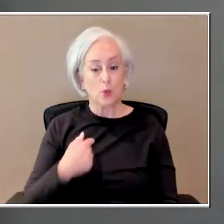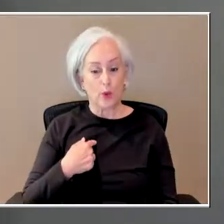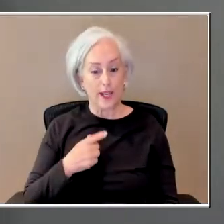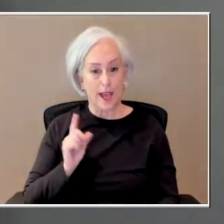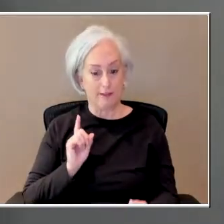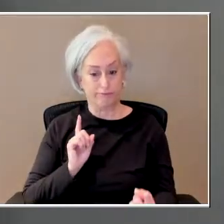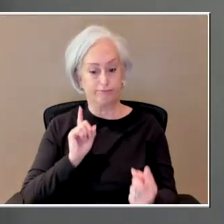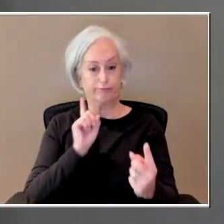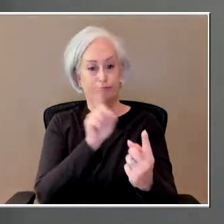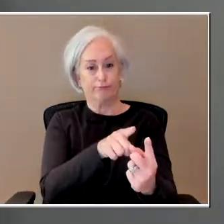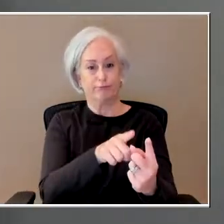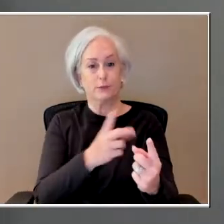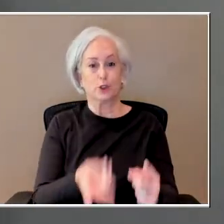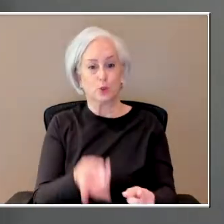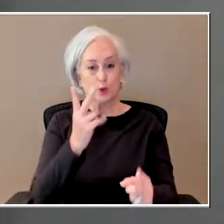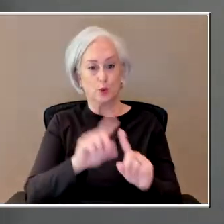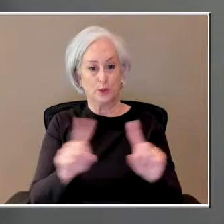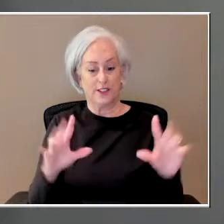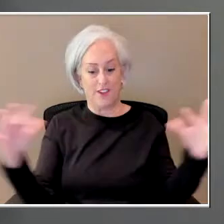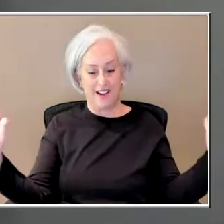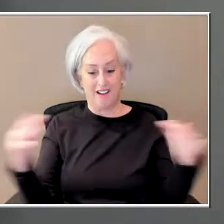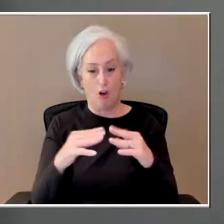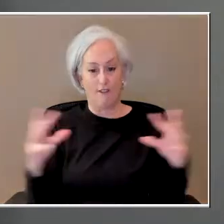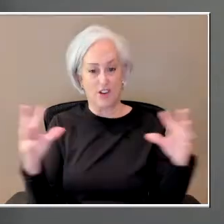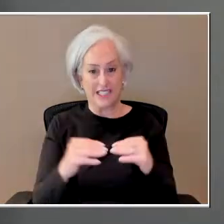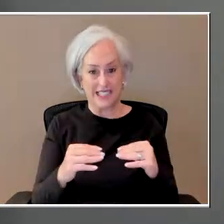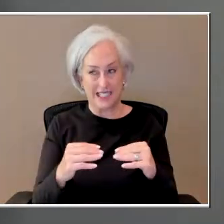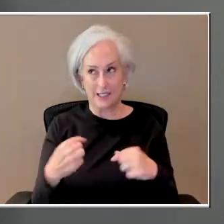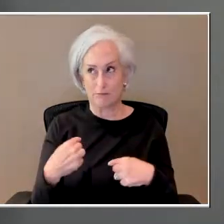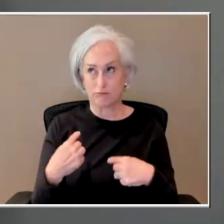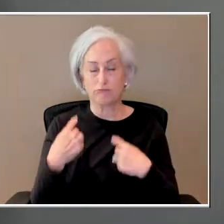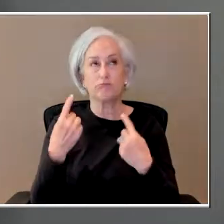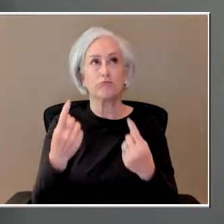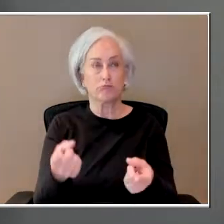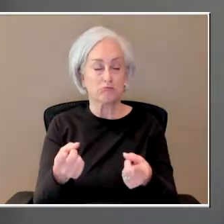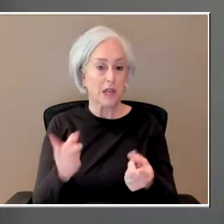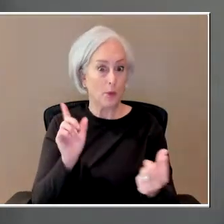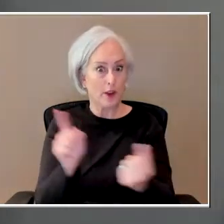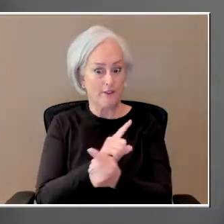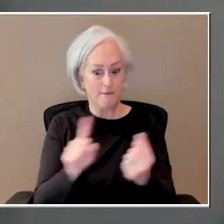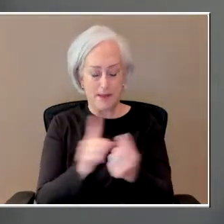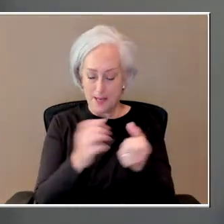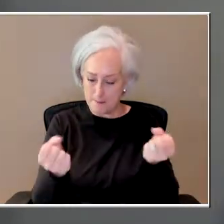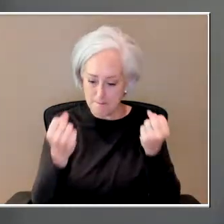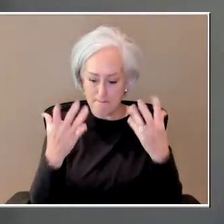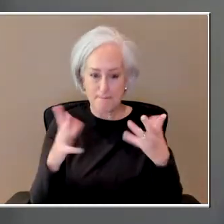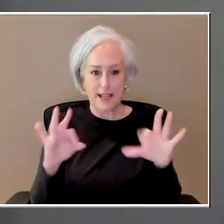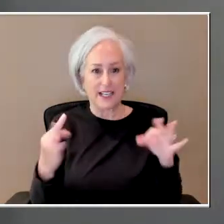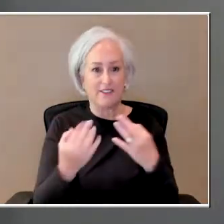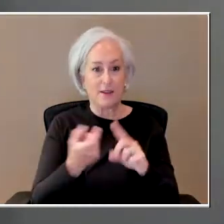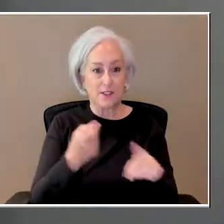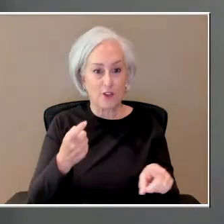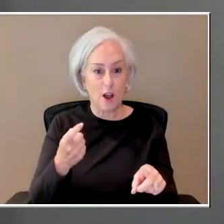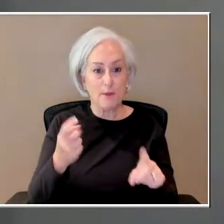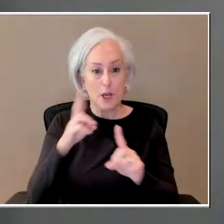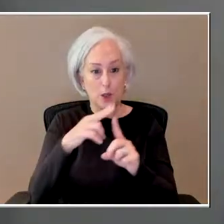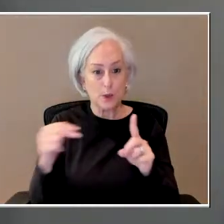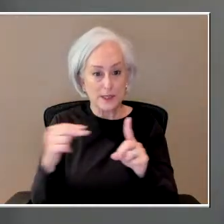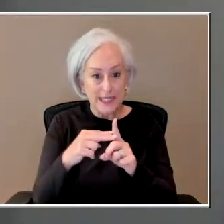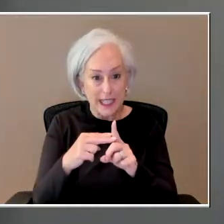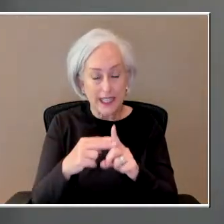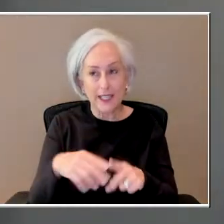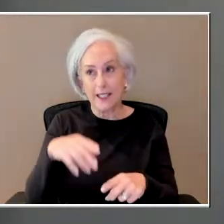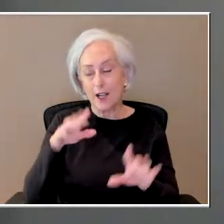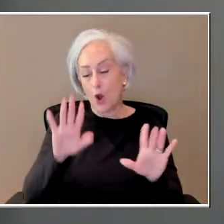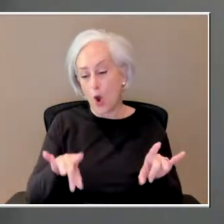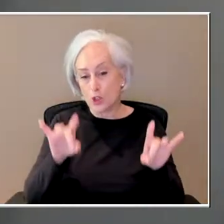belly conferences in the last several years, and we've gotten to meet families from New Zealand and